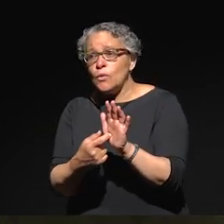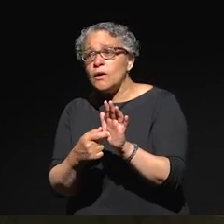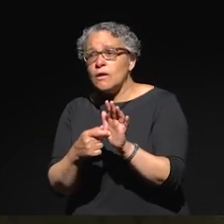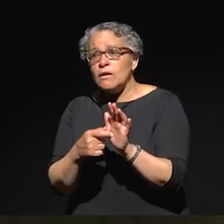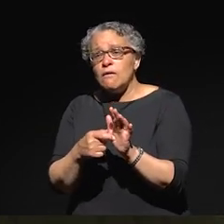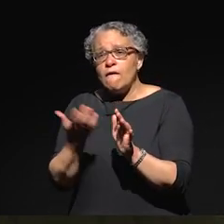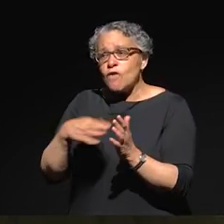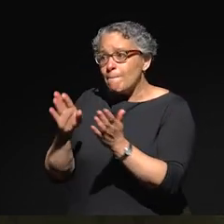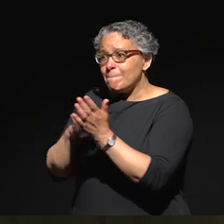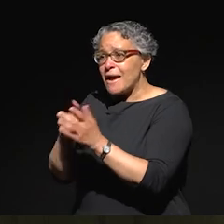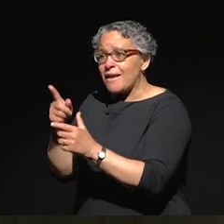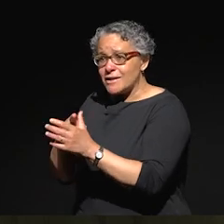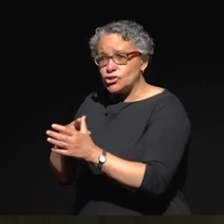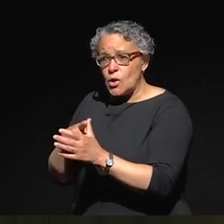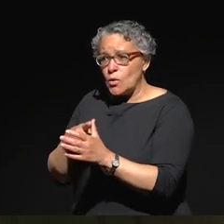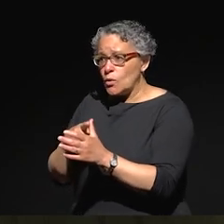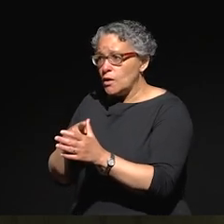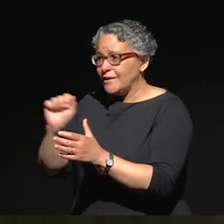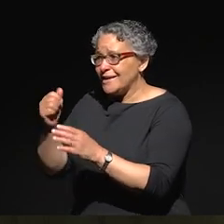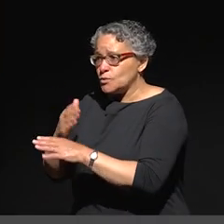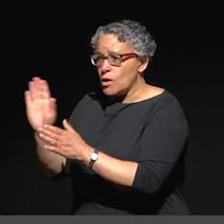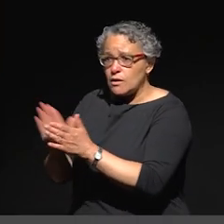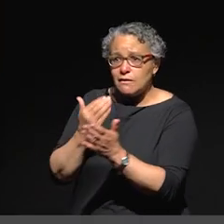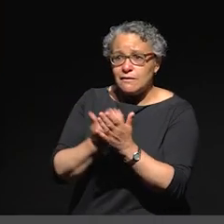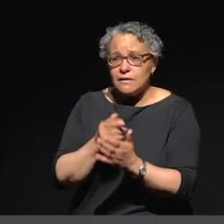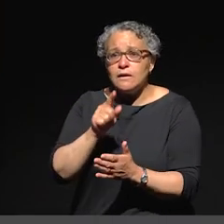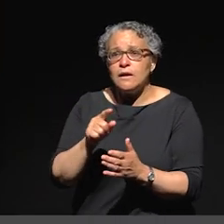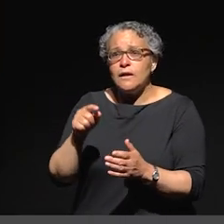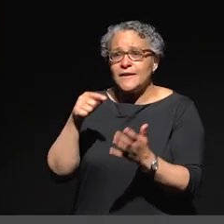because this is a work you can see in London, the Royal Academy, the Today Tondo,